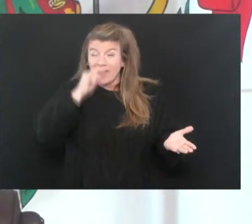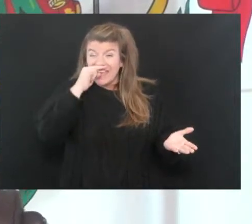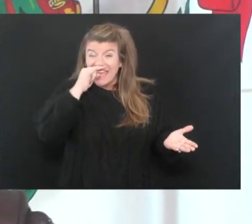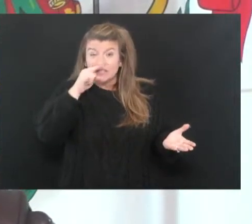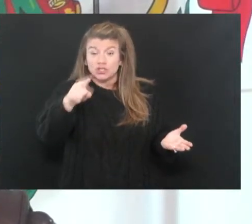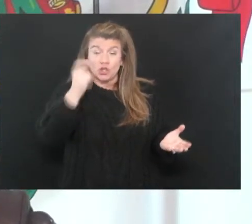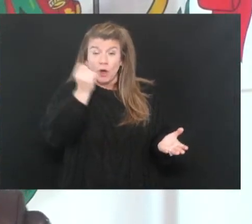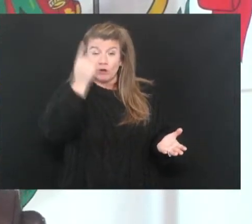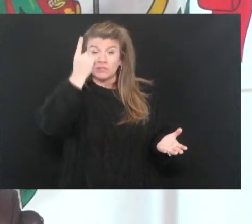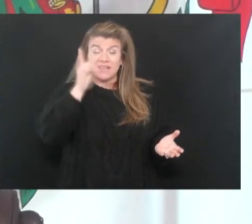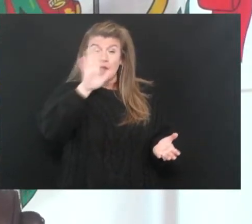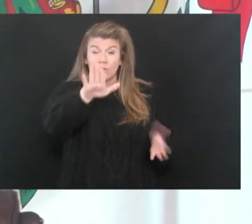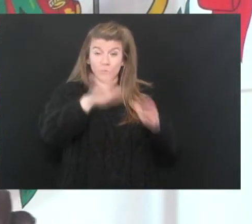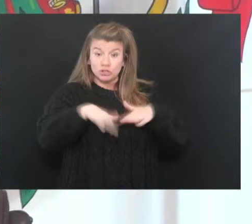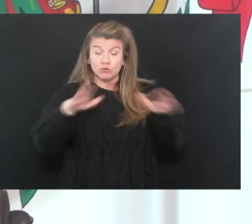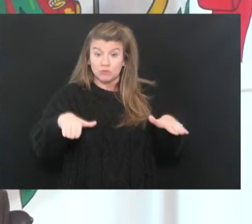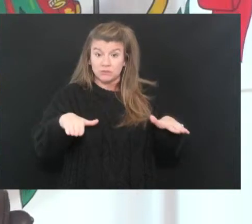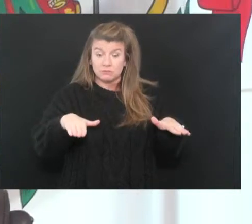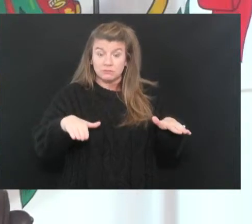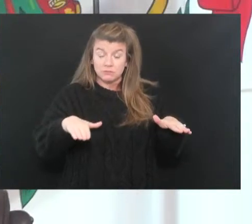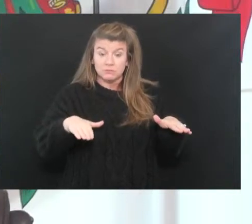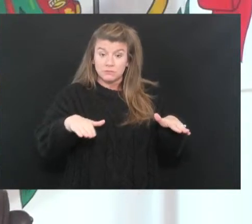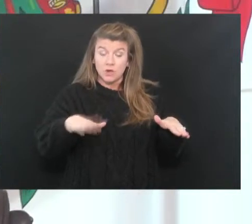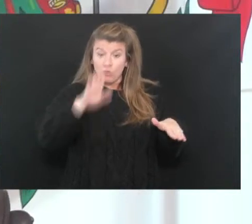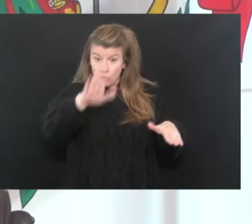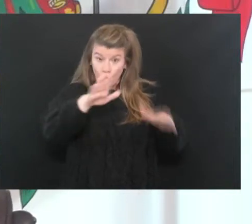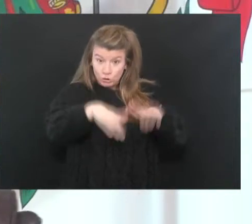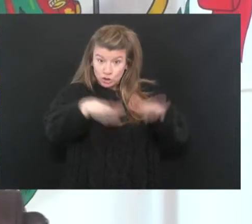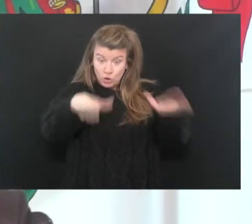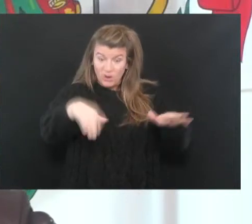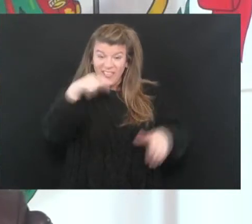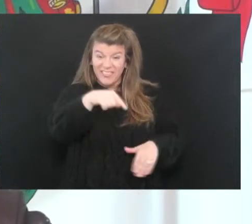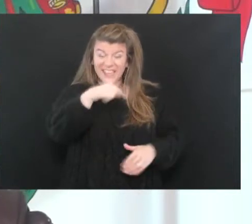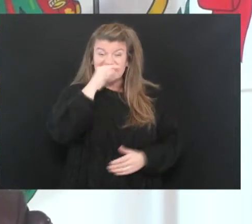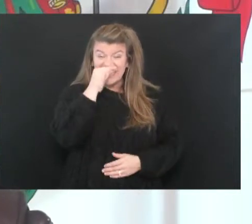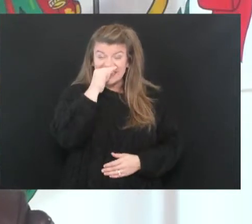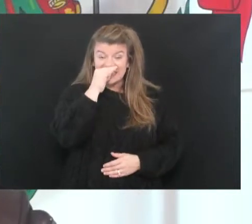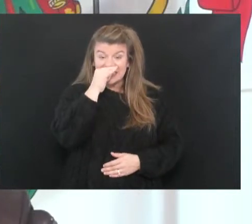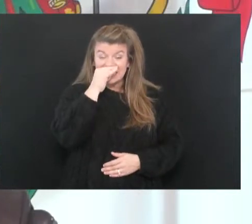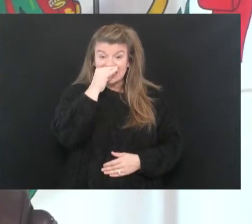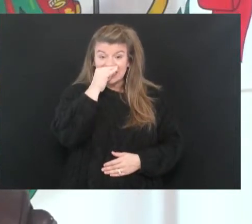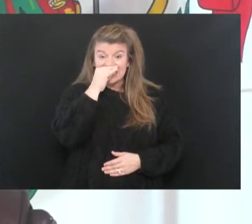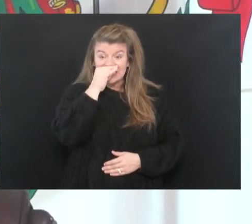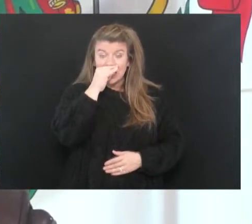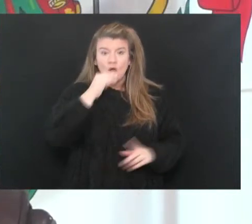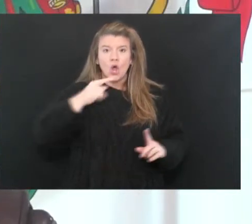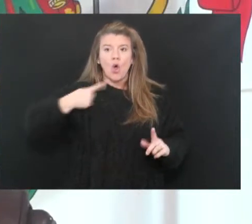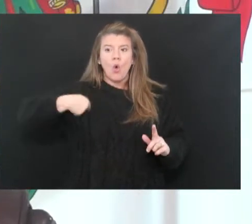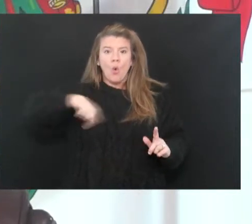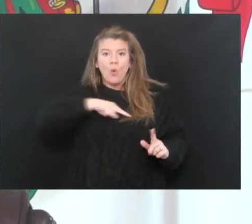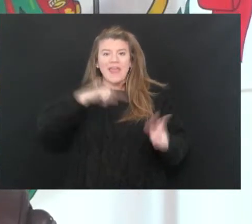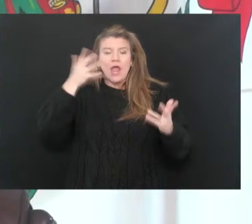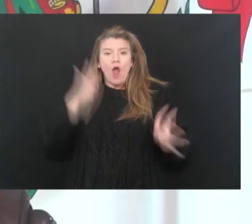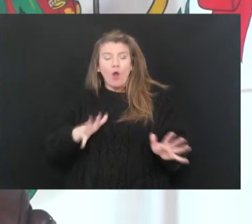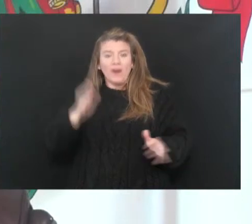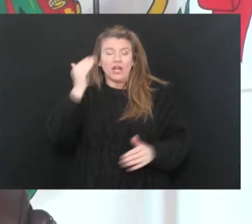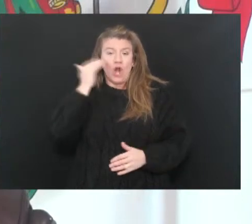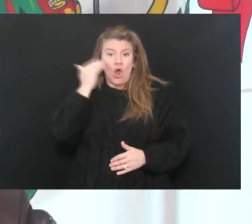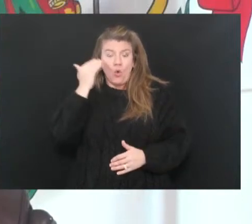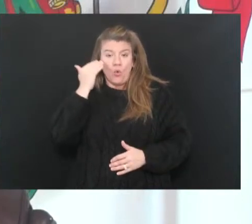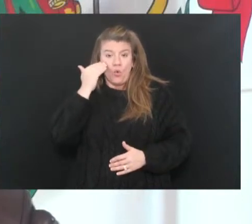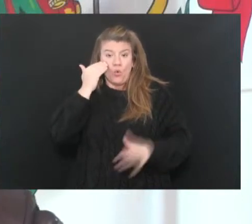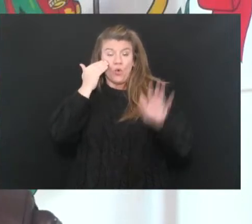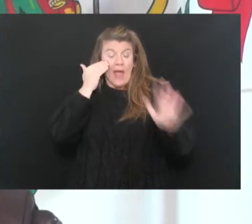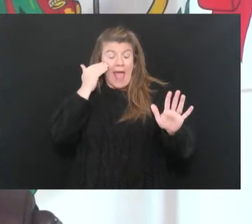your children, do you realize that these kids, we know, and I am